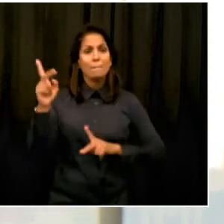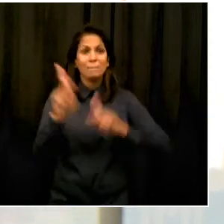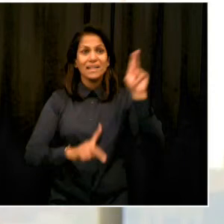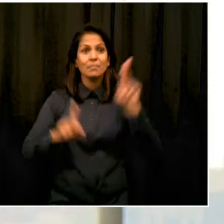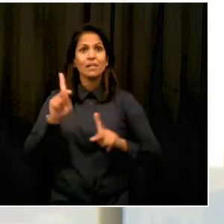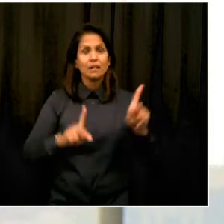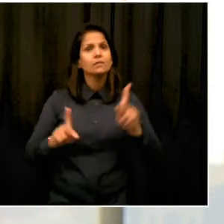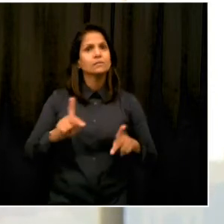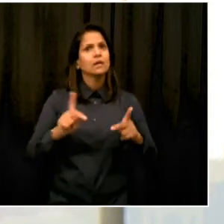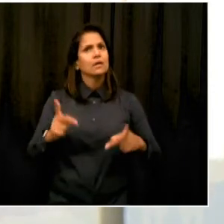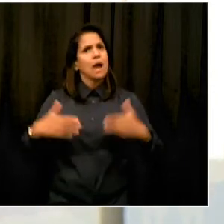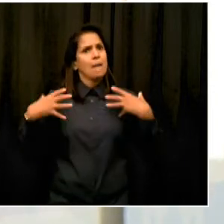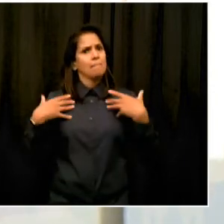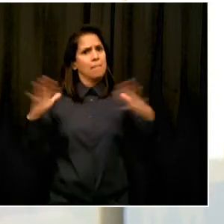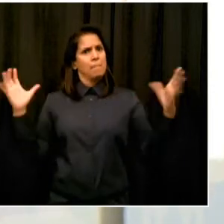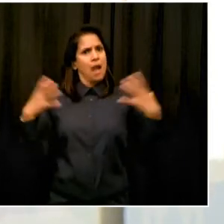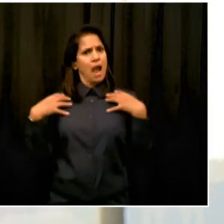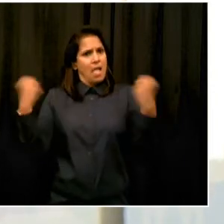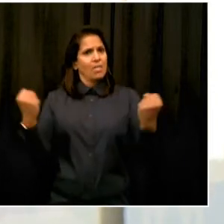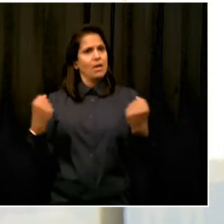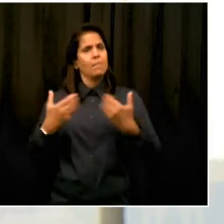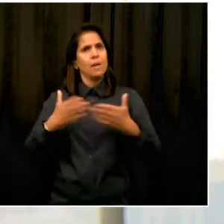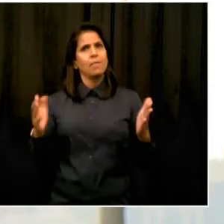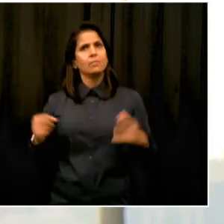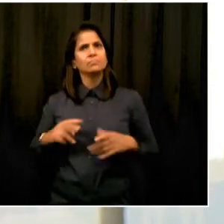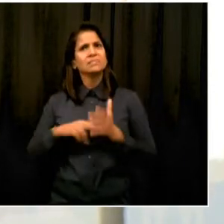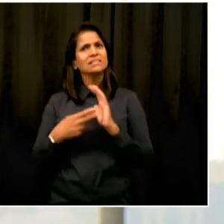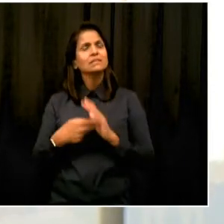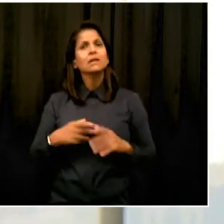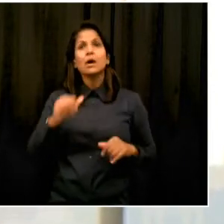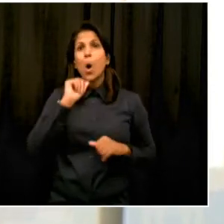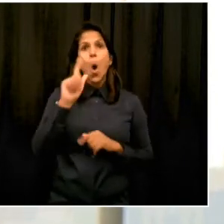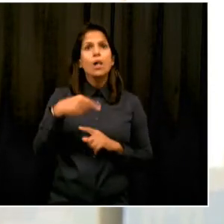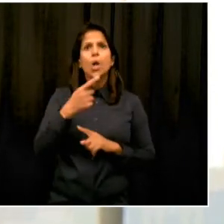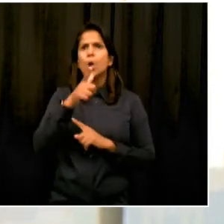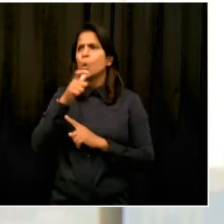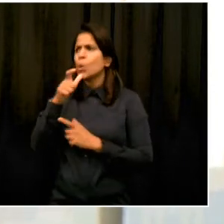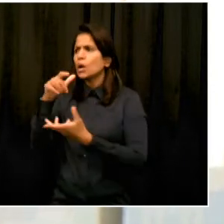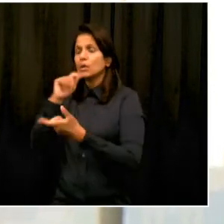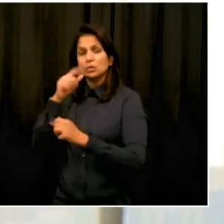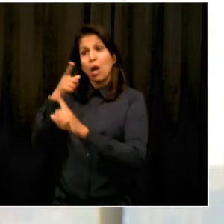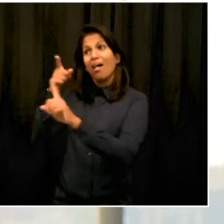health. There is no economic health without public health.